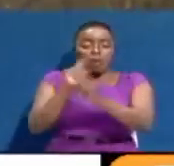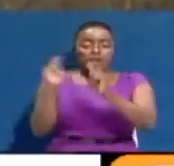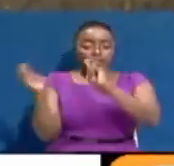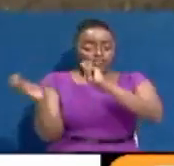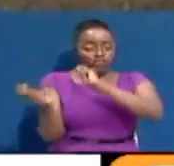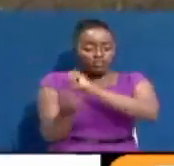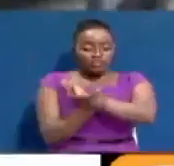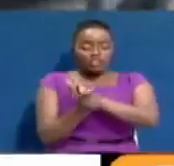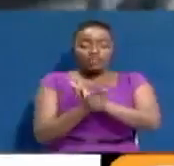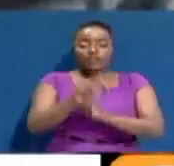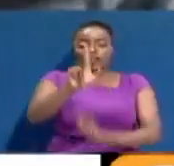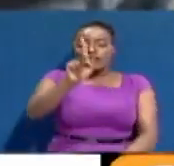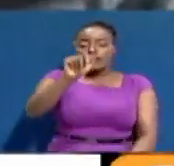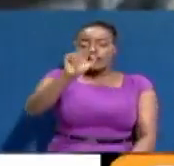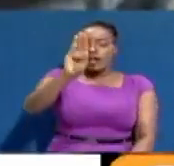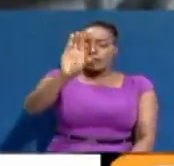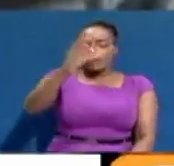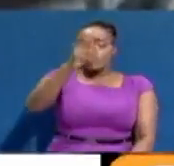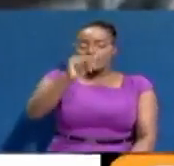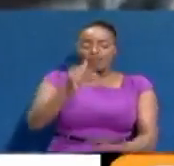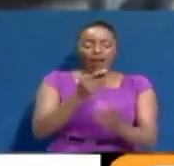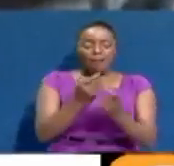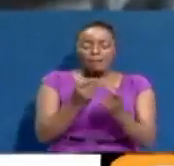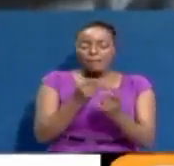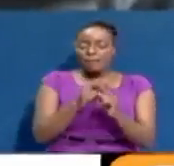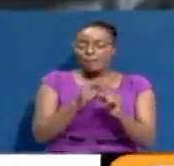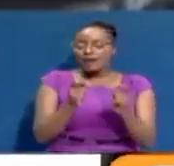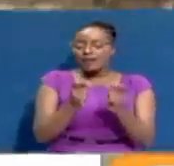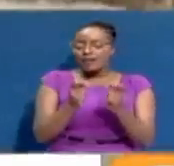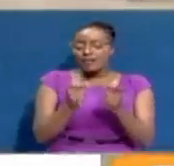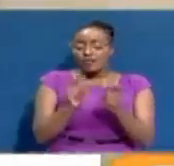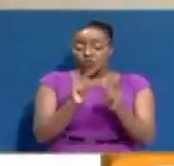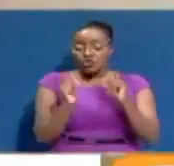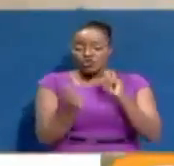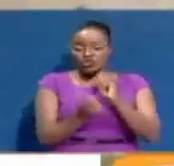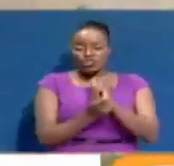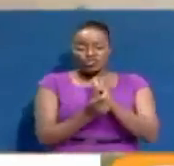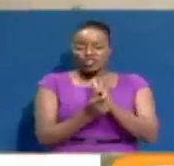changed hands in Kabuchai, with little having changed in her surrounding.